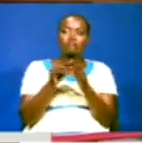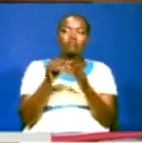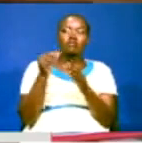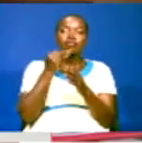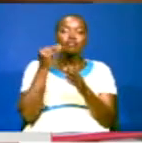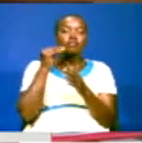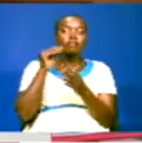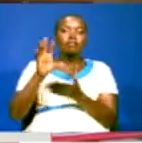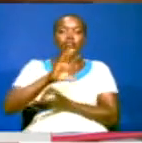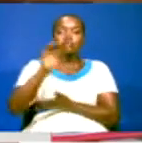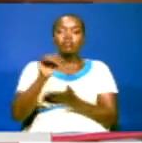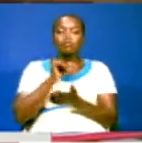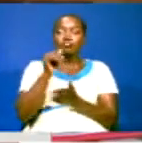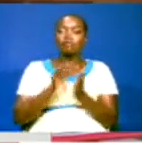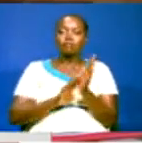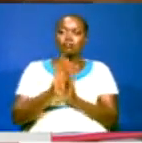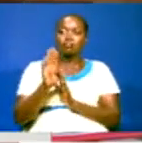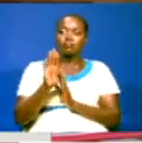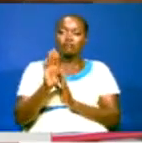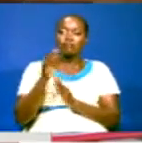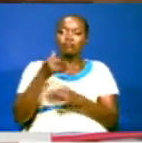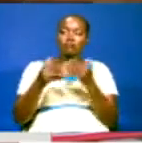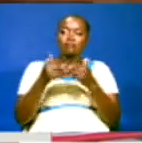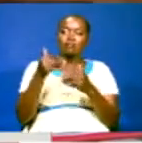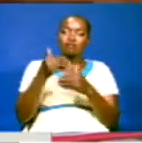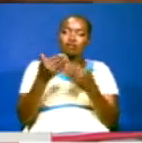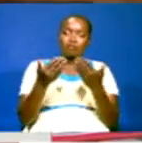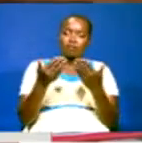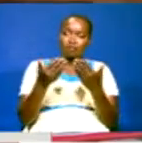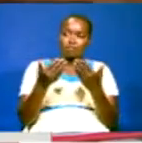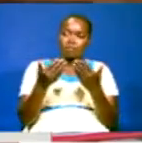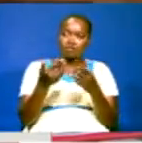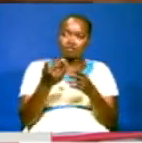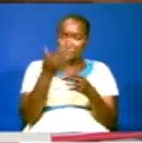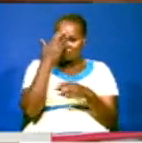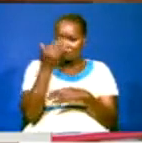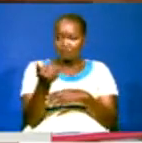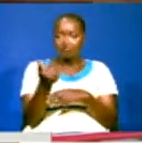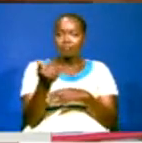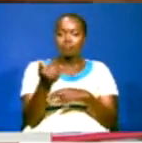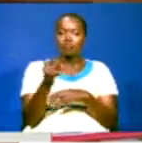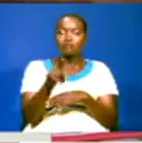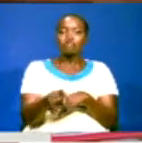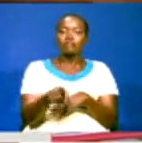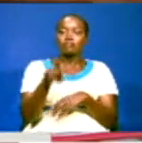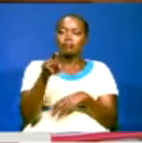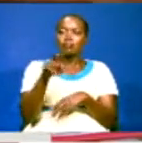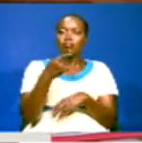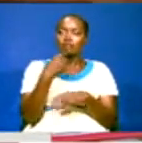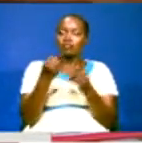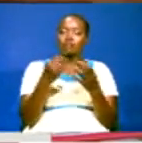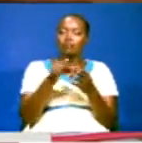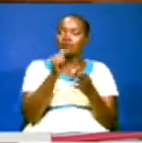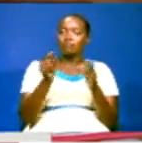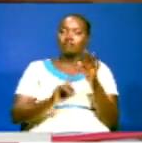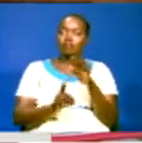on development, is not on building or infrastructure per se, because we are anchored, and we have so many other